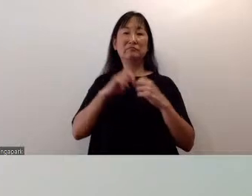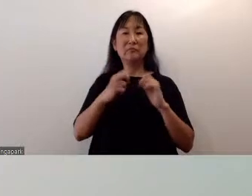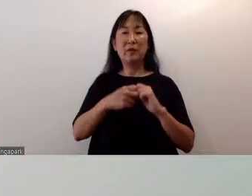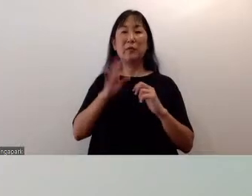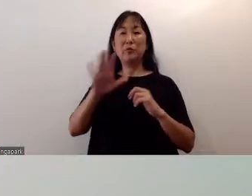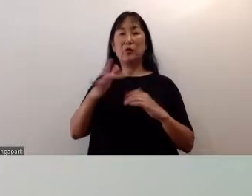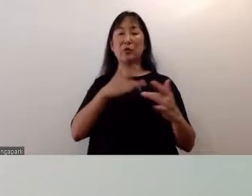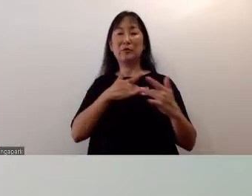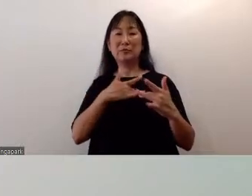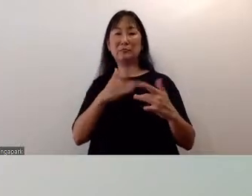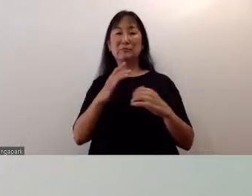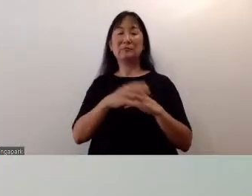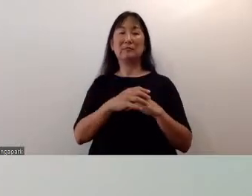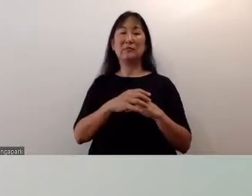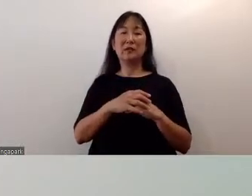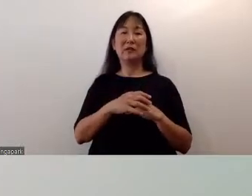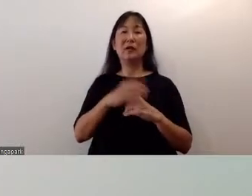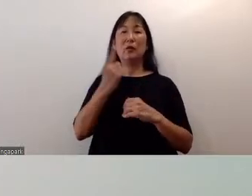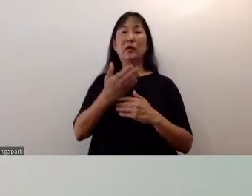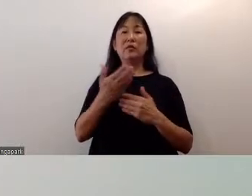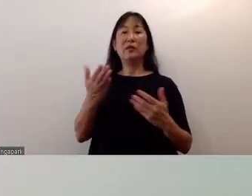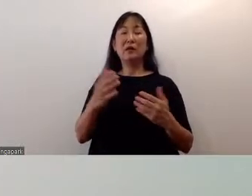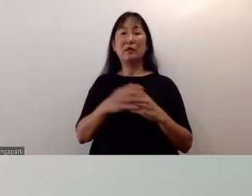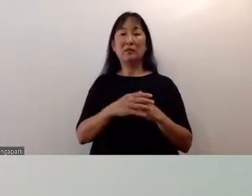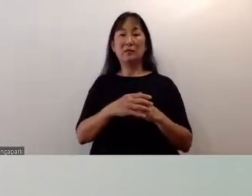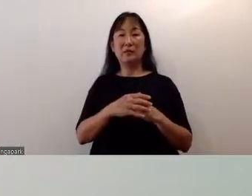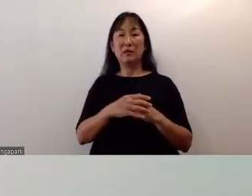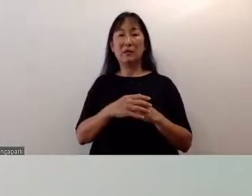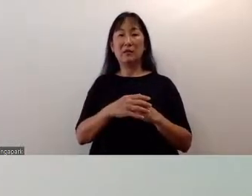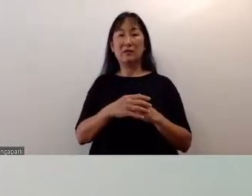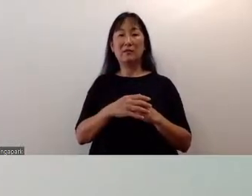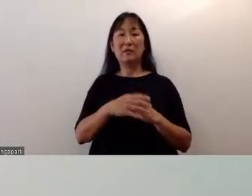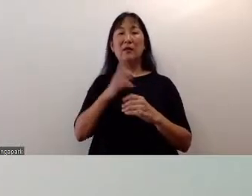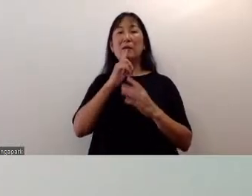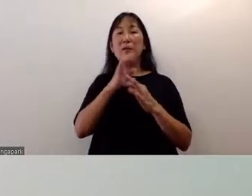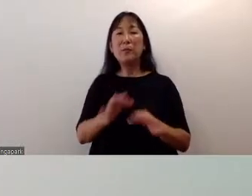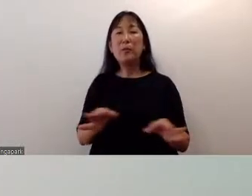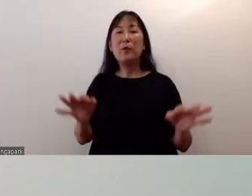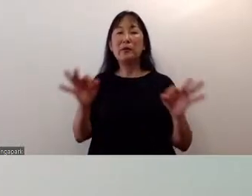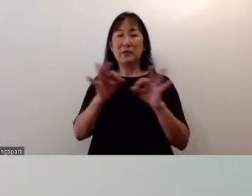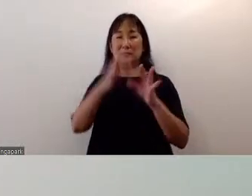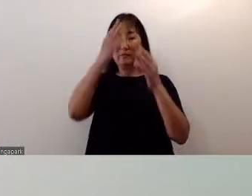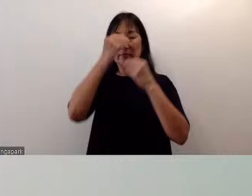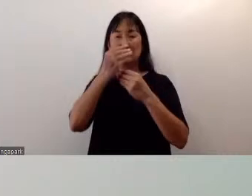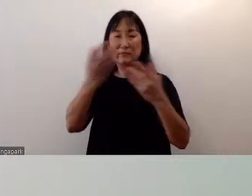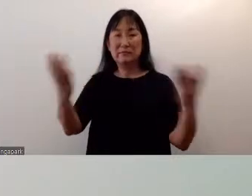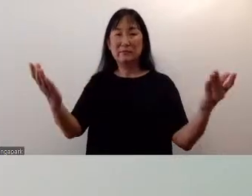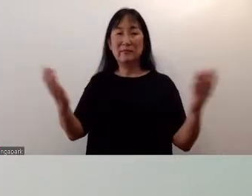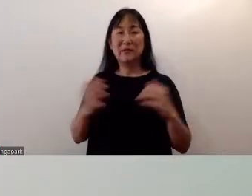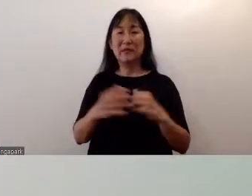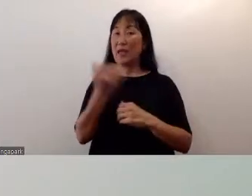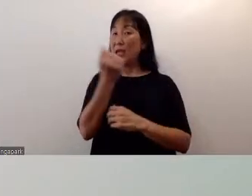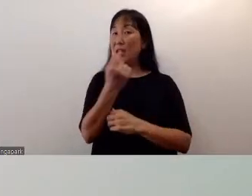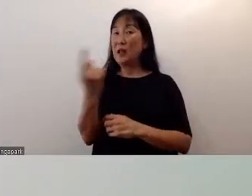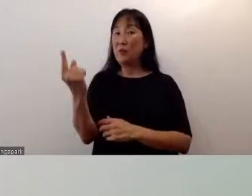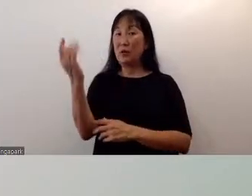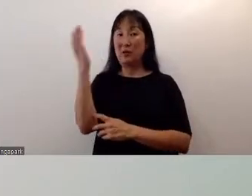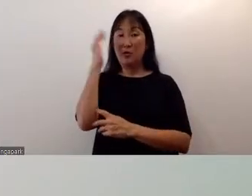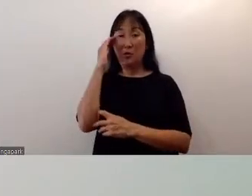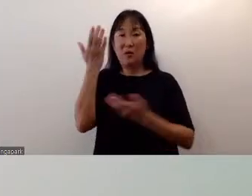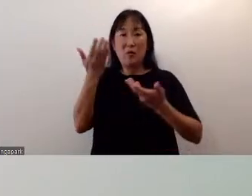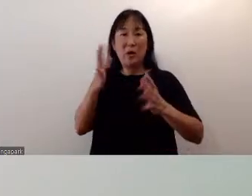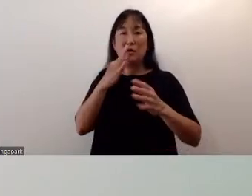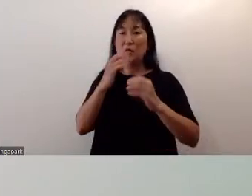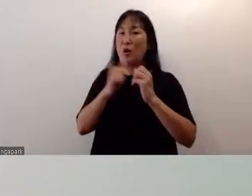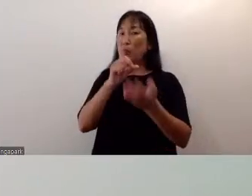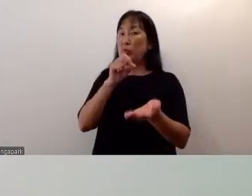thing that I would do or want people to know is that I really strongly encourage anybody who knows they've already talked to their